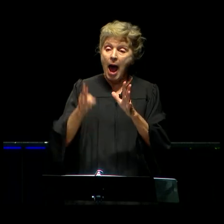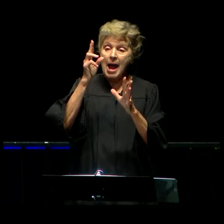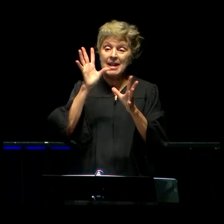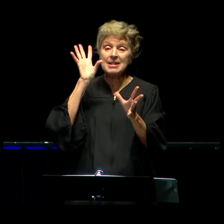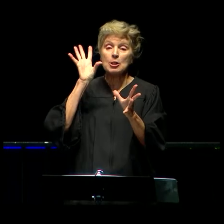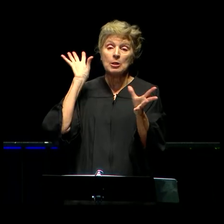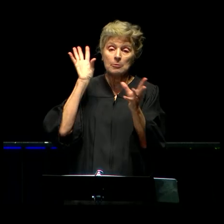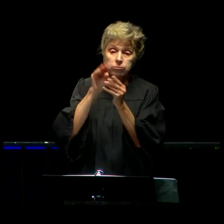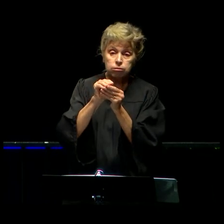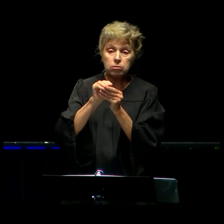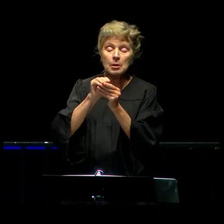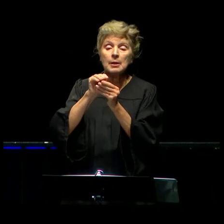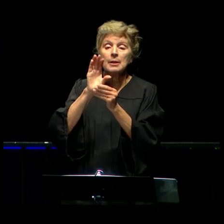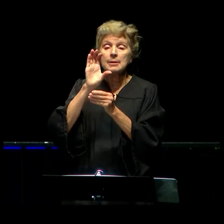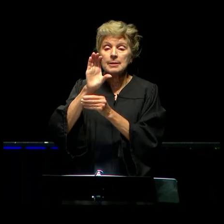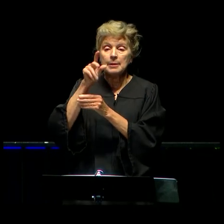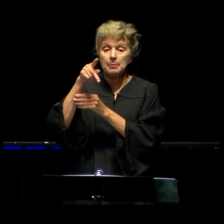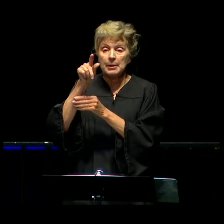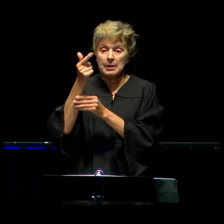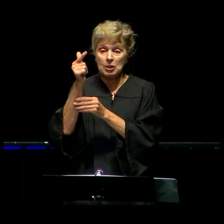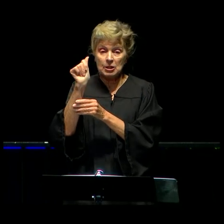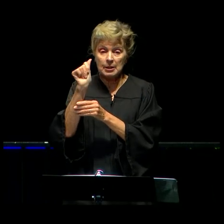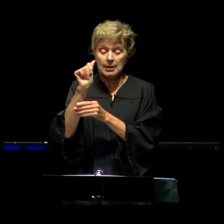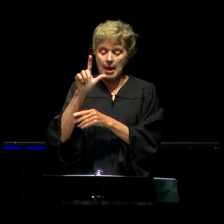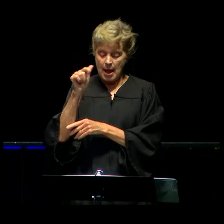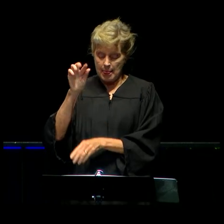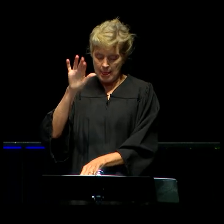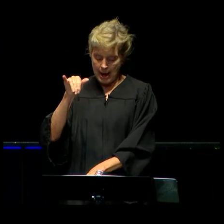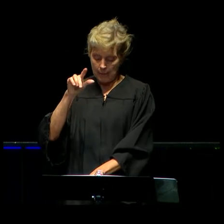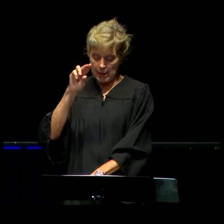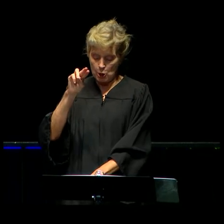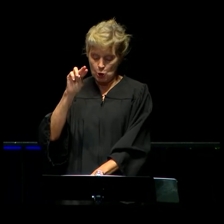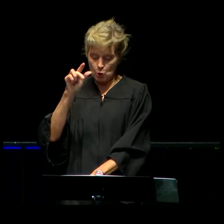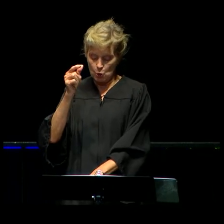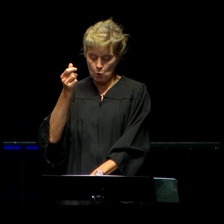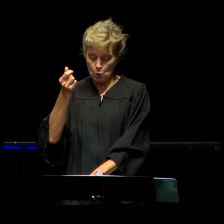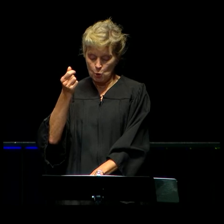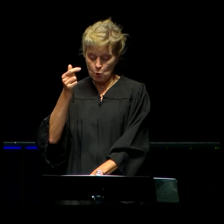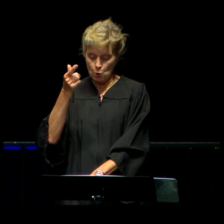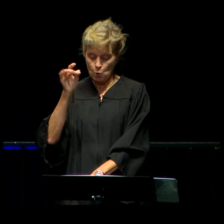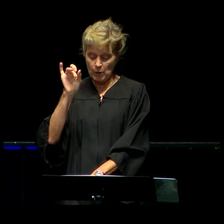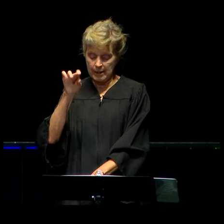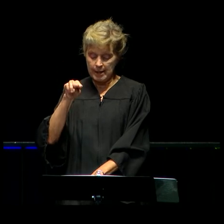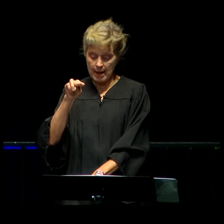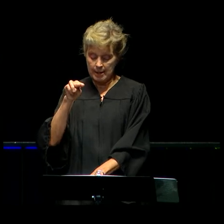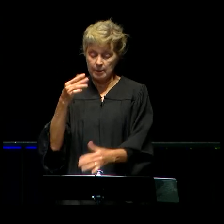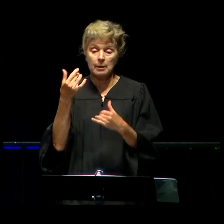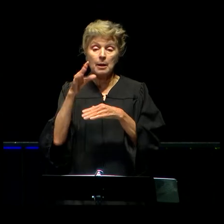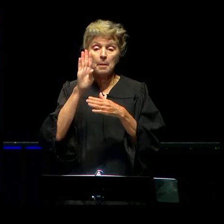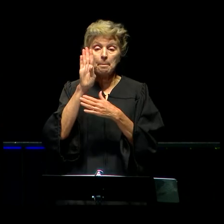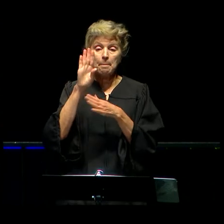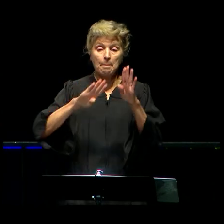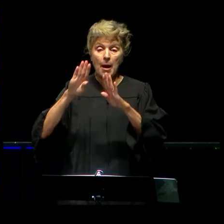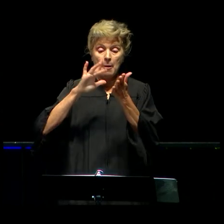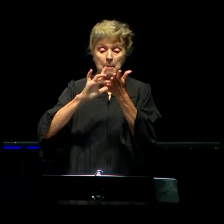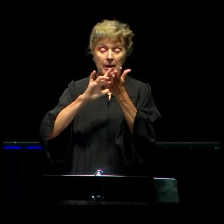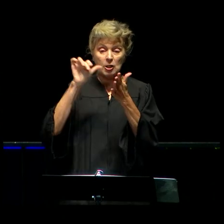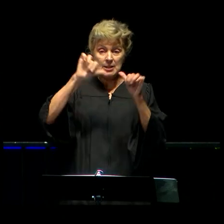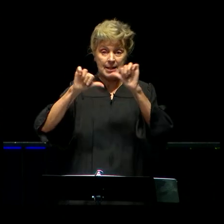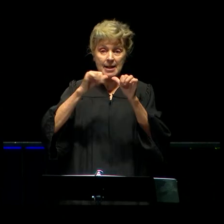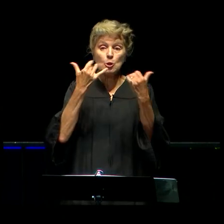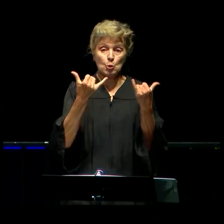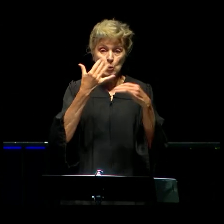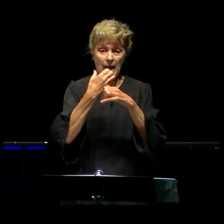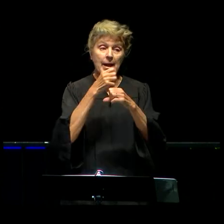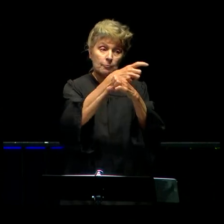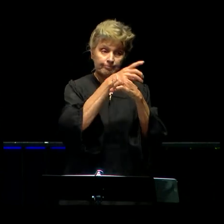point averages. Larry Nguyen, a graduate from Biomedical Sciences, is today's recipient. Over the course of his